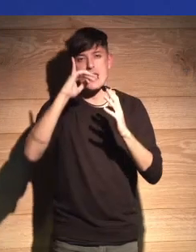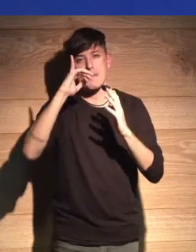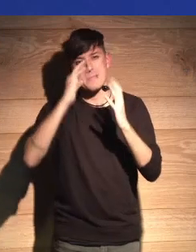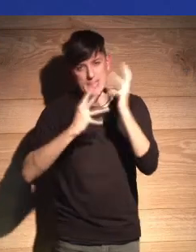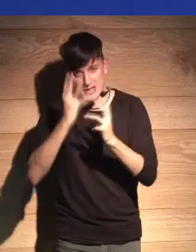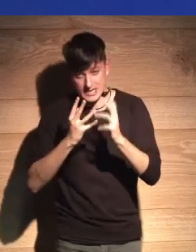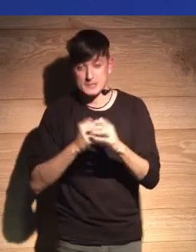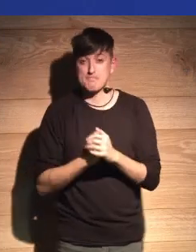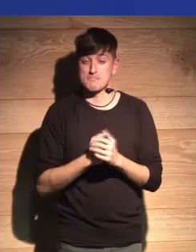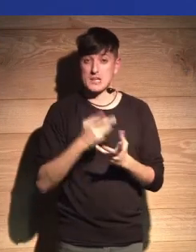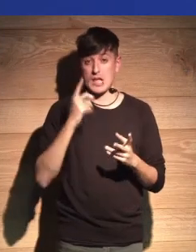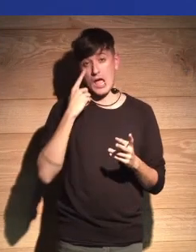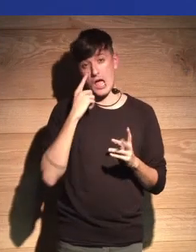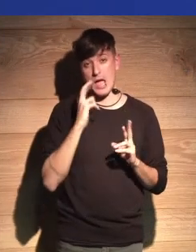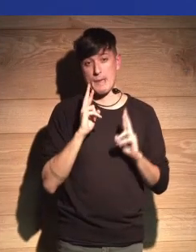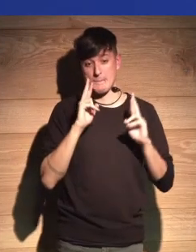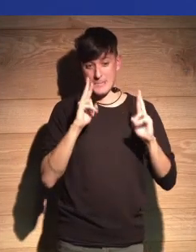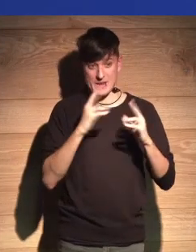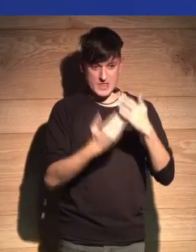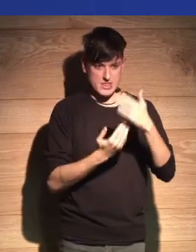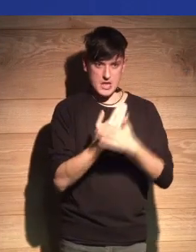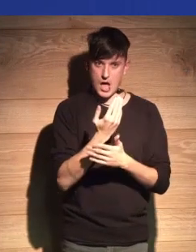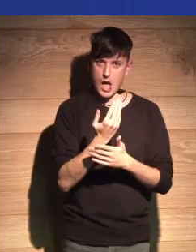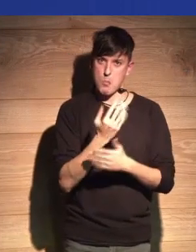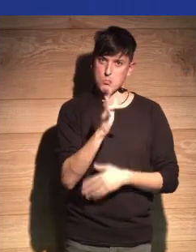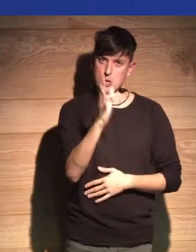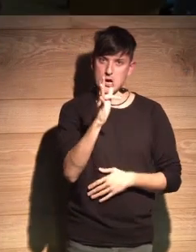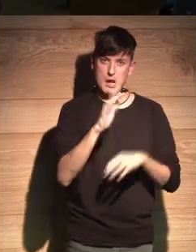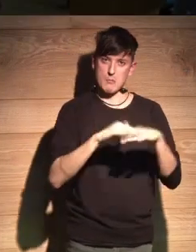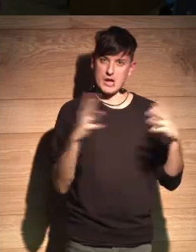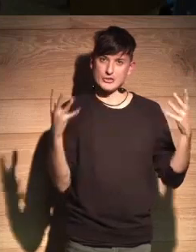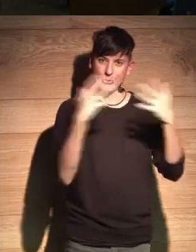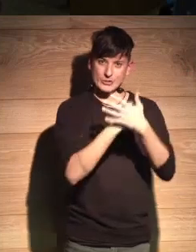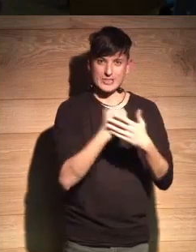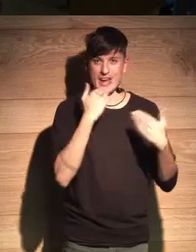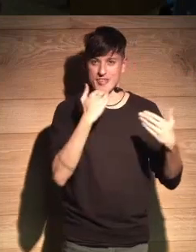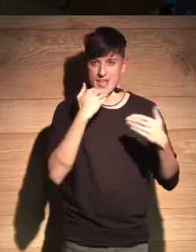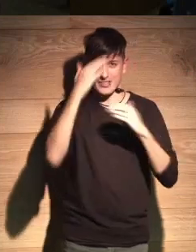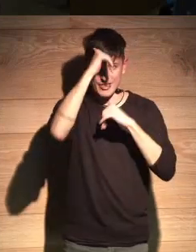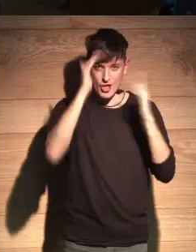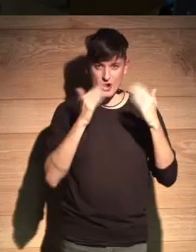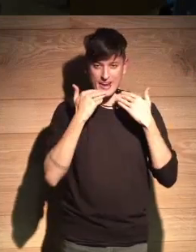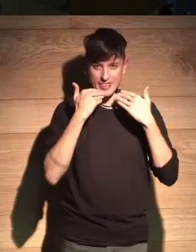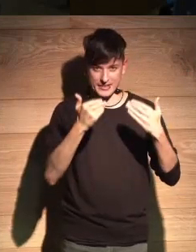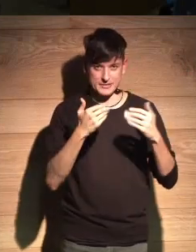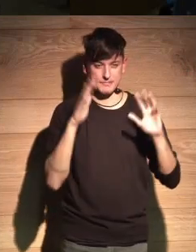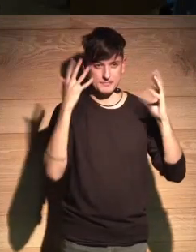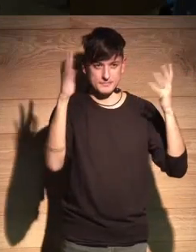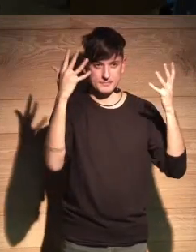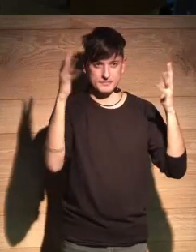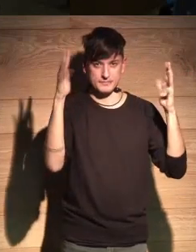in science, mathematics, technology, and engineering. Thank you.